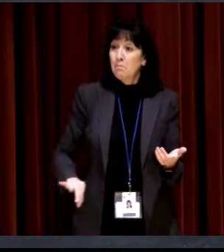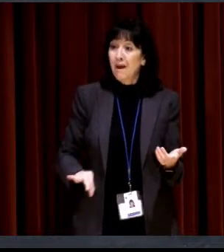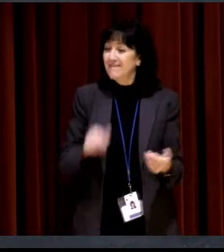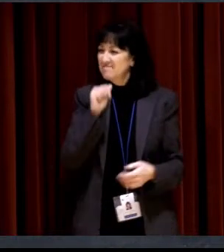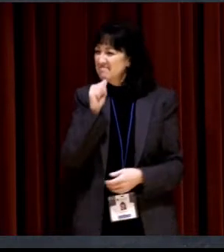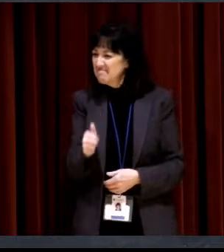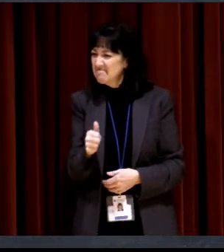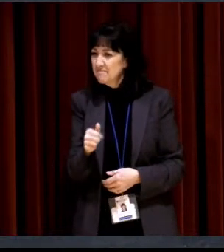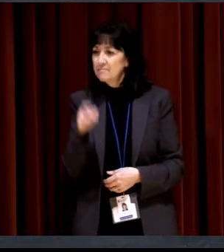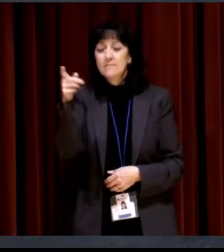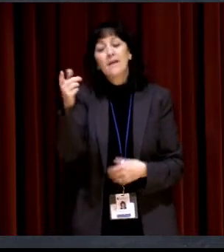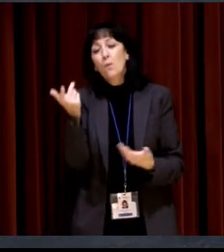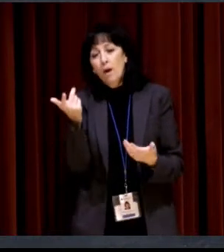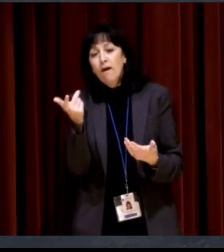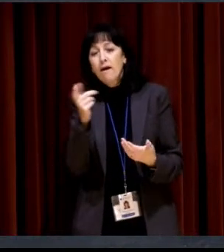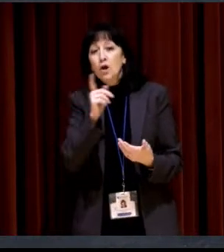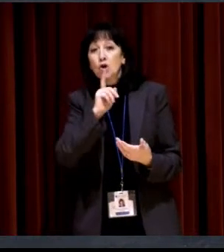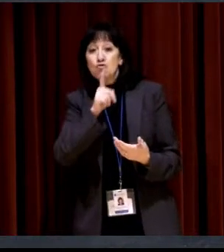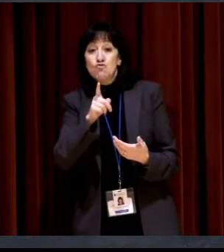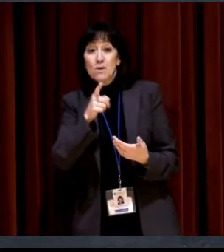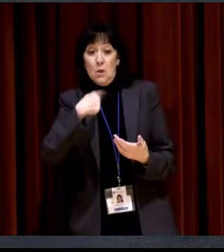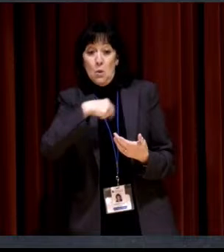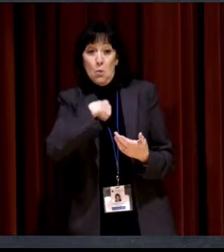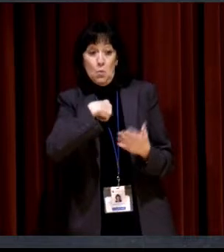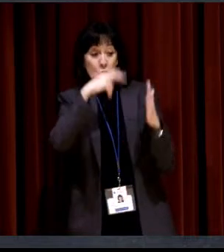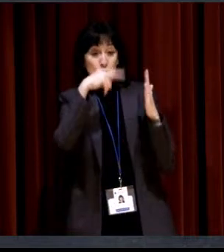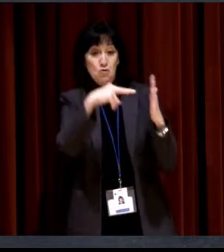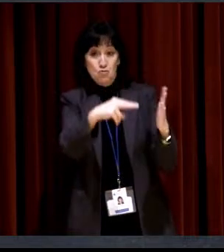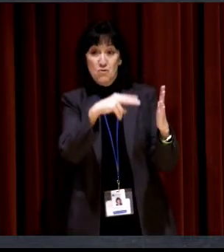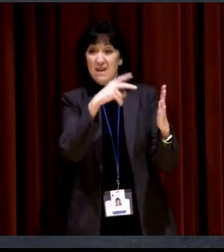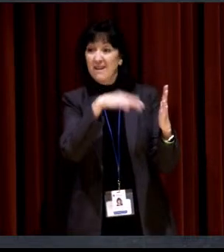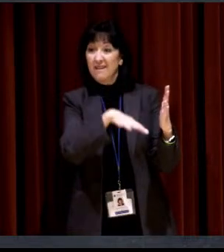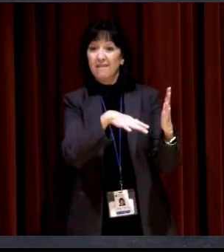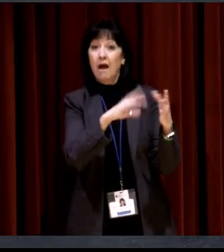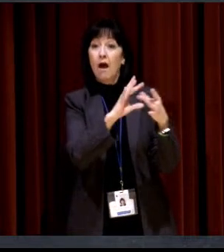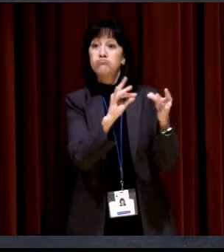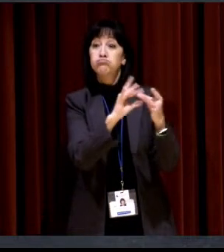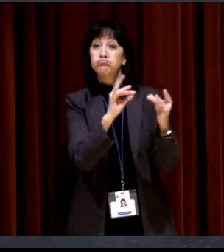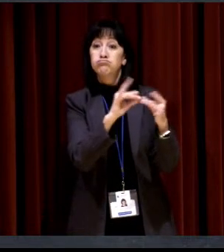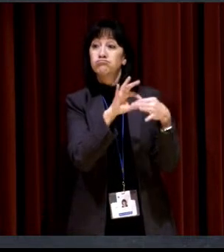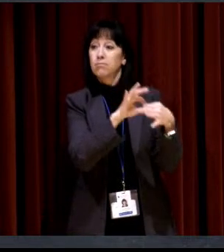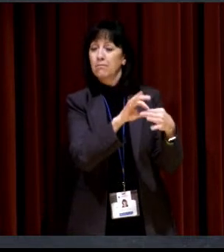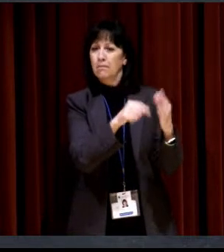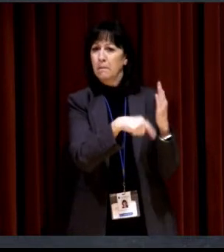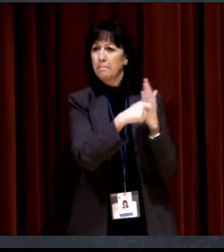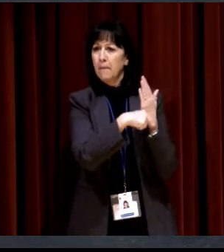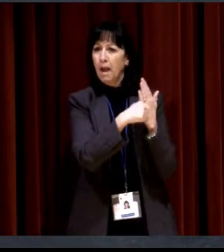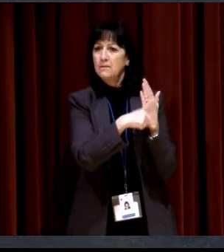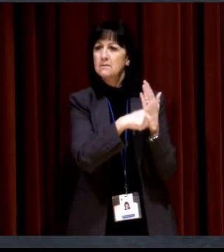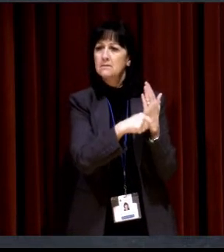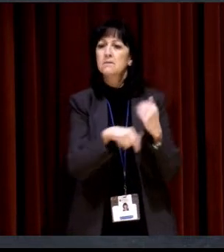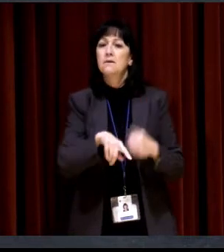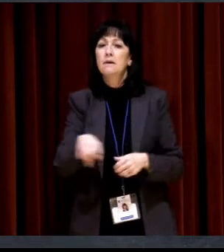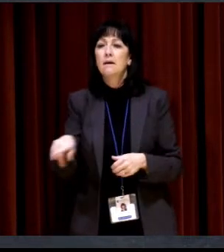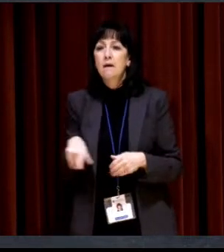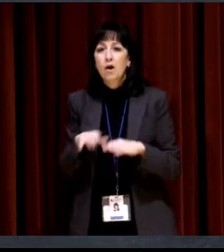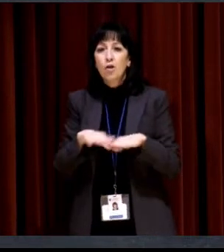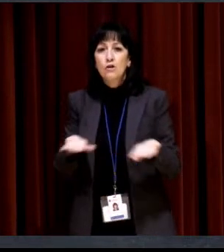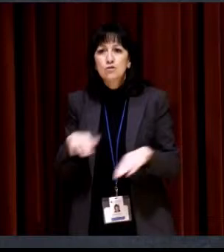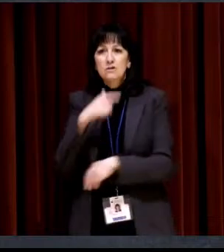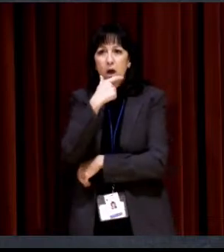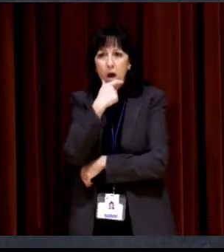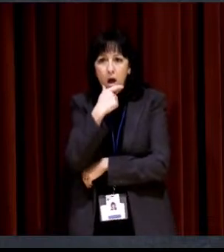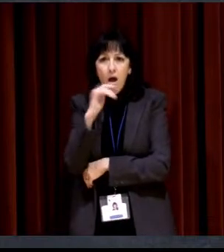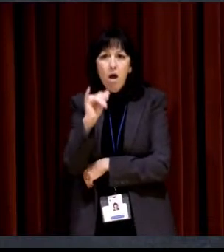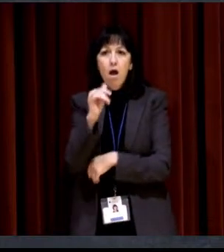were reading in a magazine about them, and they wanted to learn more about them. So I would take them to the